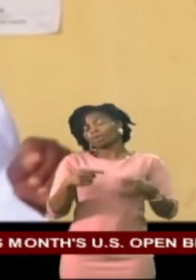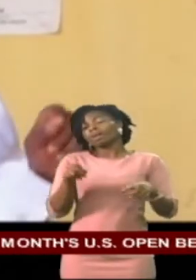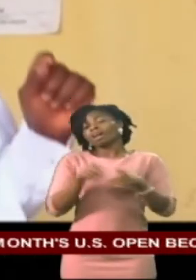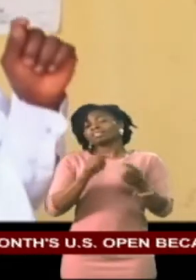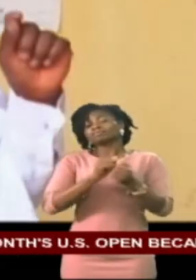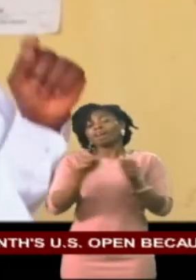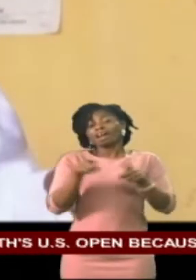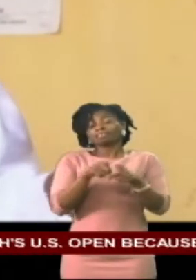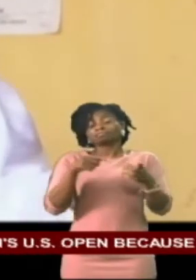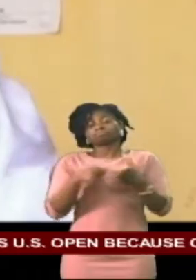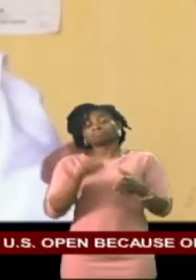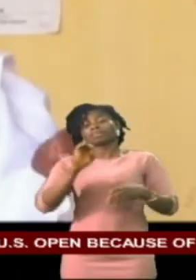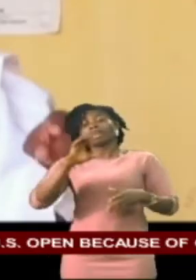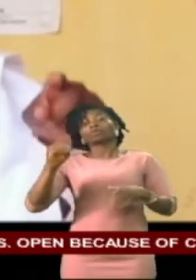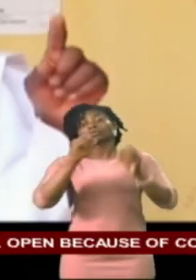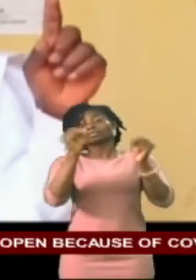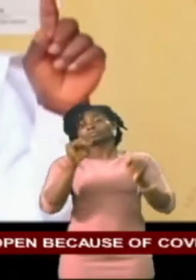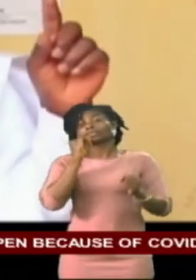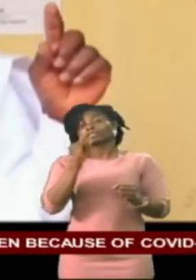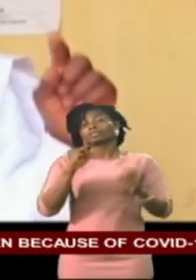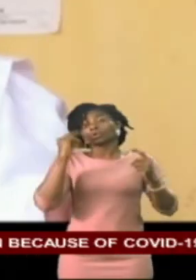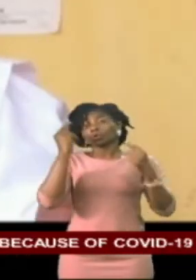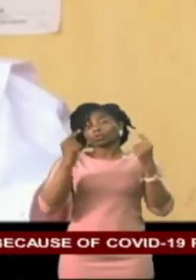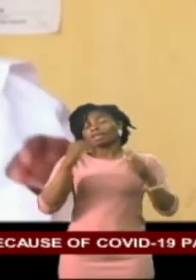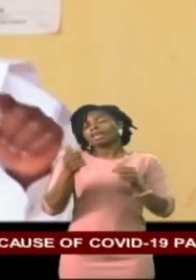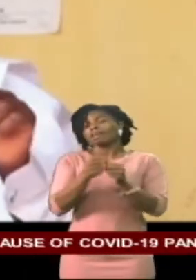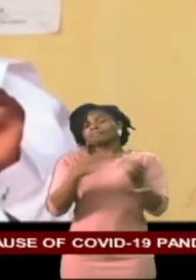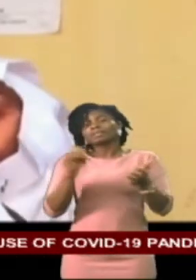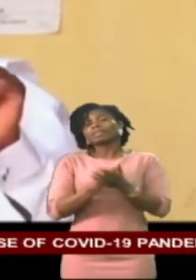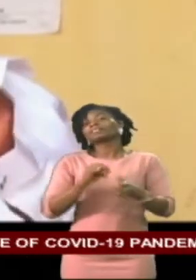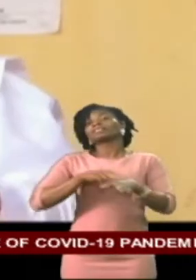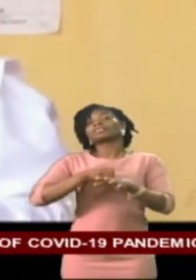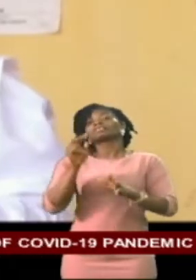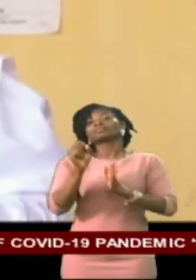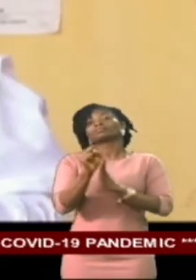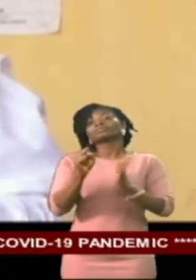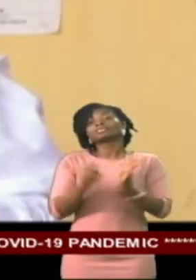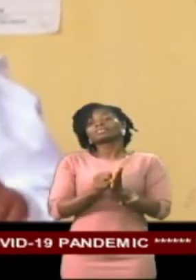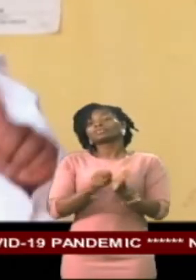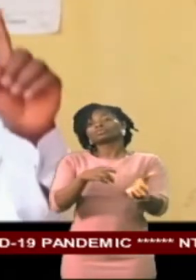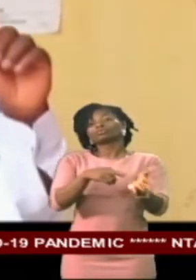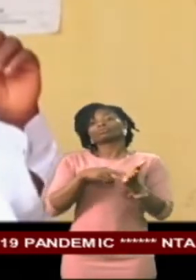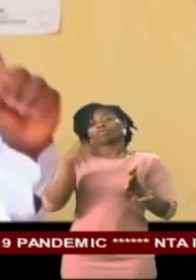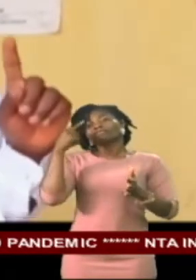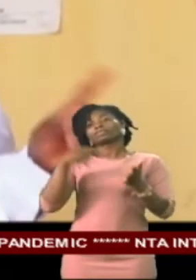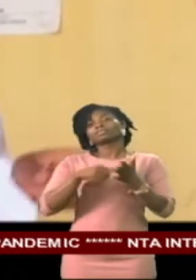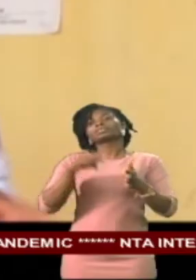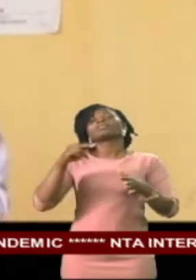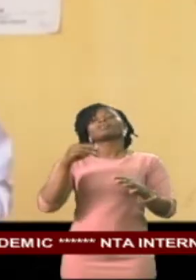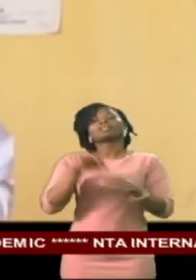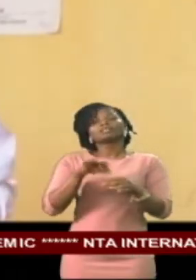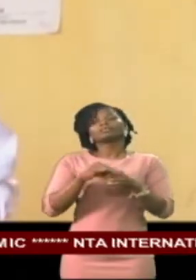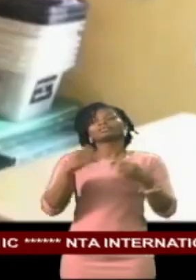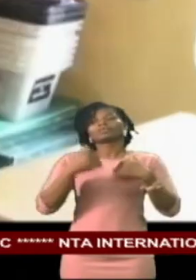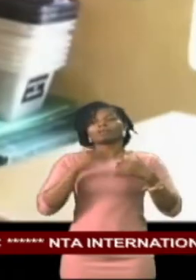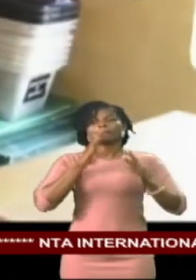concerned, everything that the Nasarawa State Office requires for the election has been